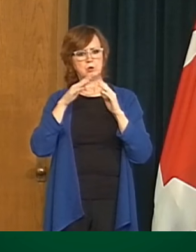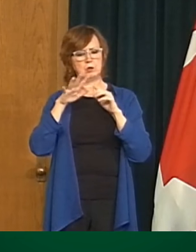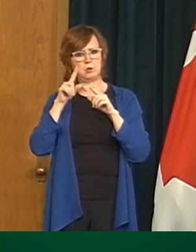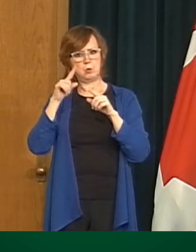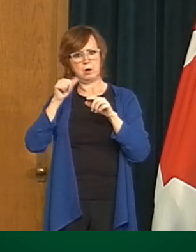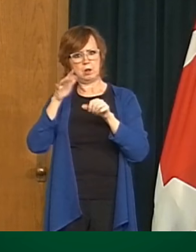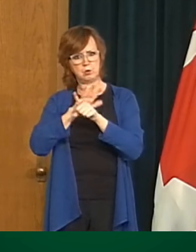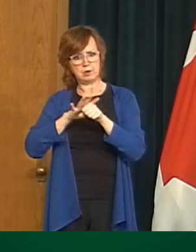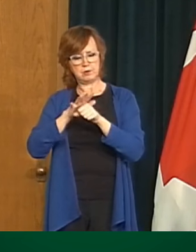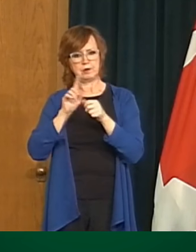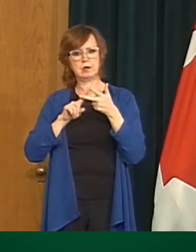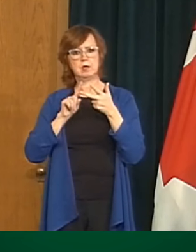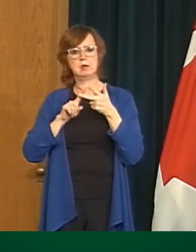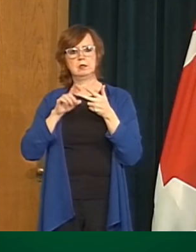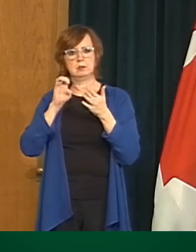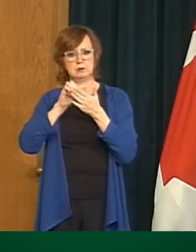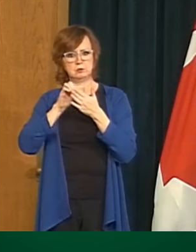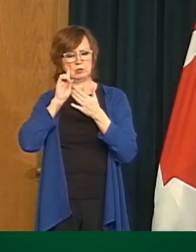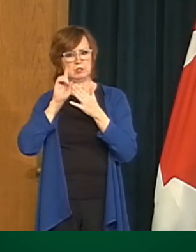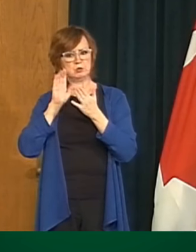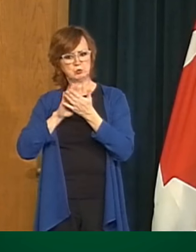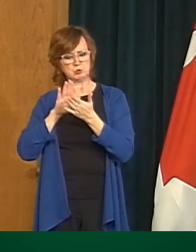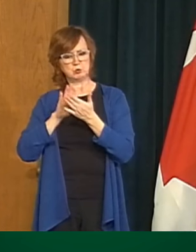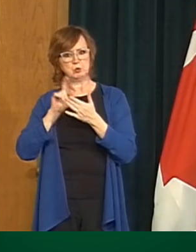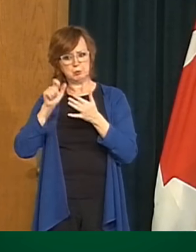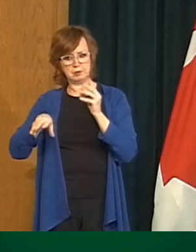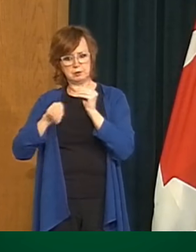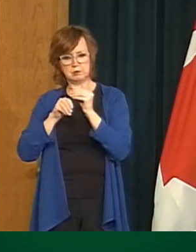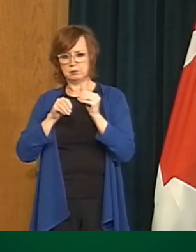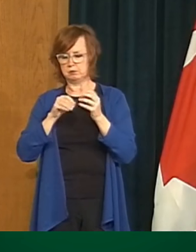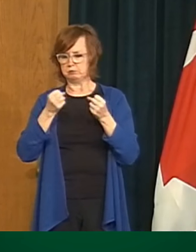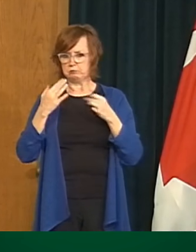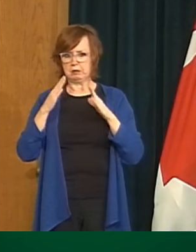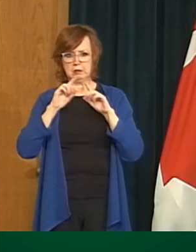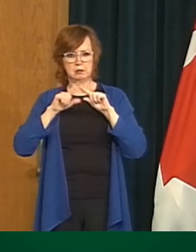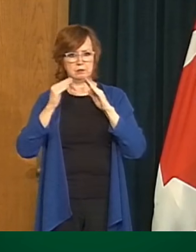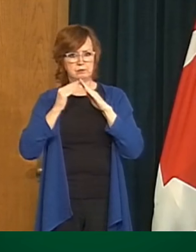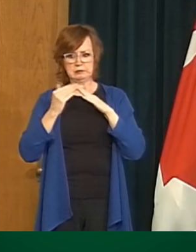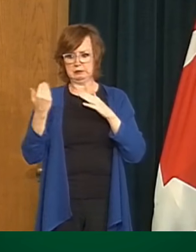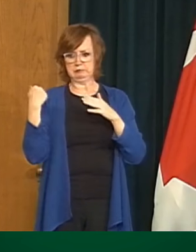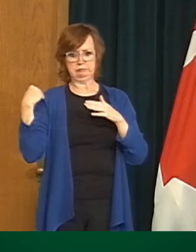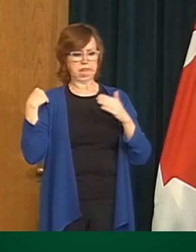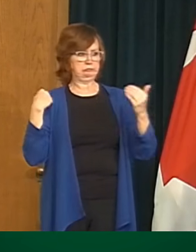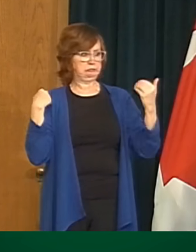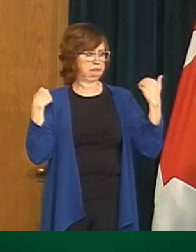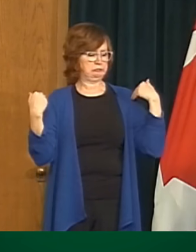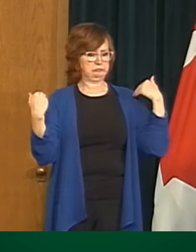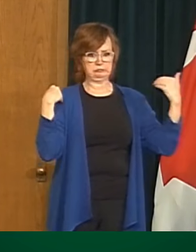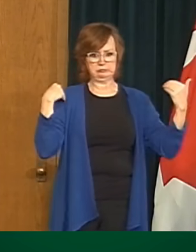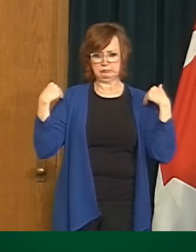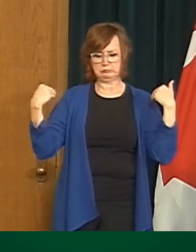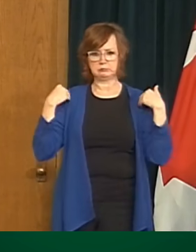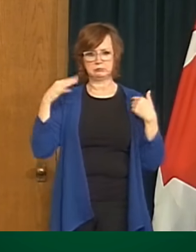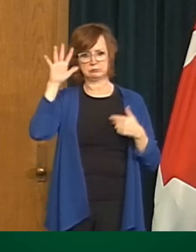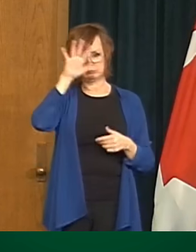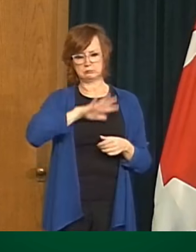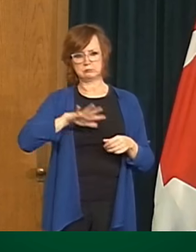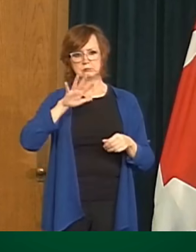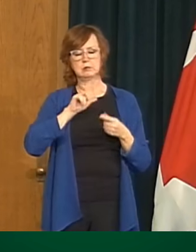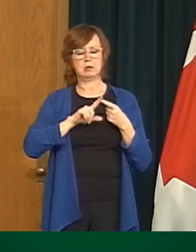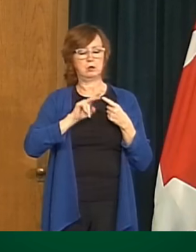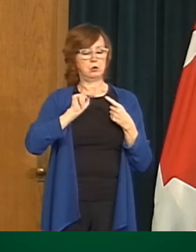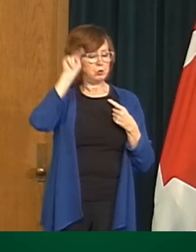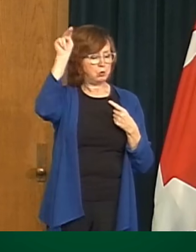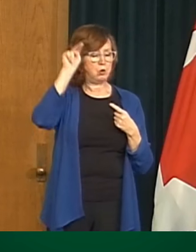education infrastructure in that community. So there is a number of asks in many communities across the province, and that includes communities in the